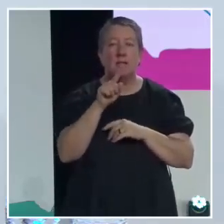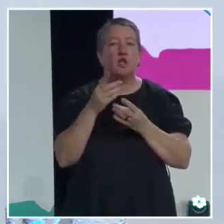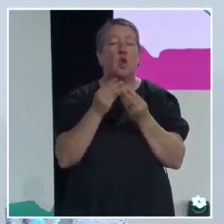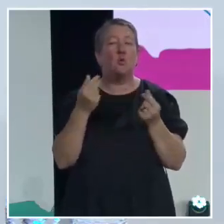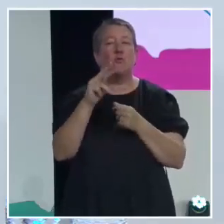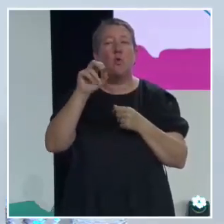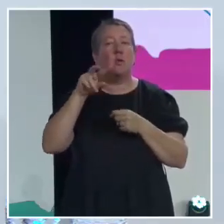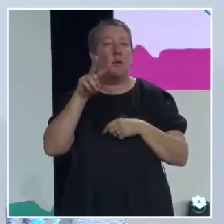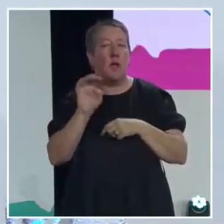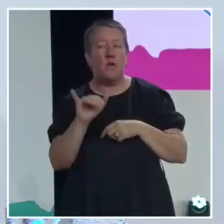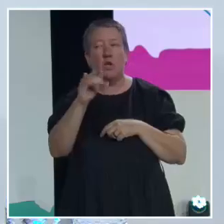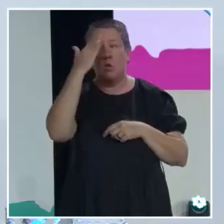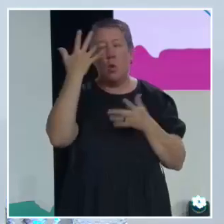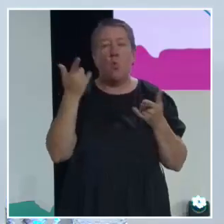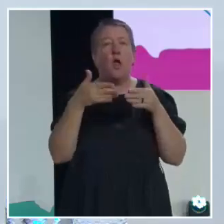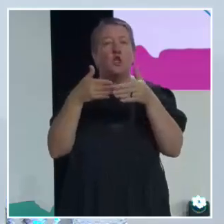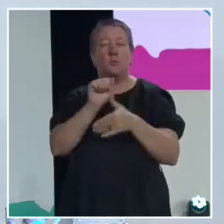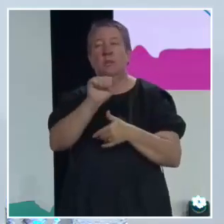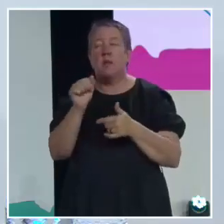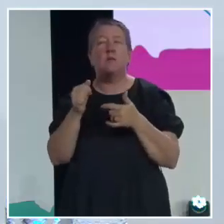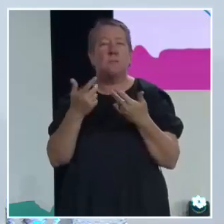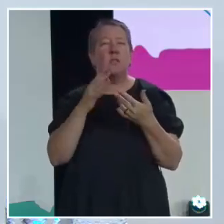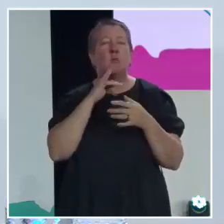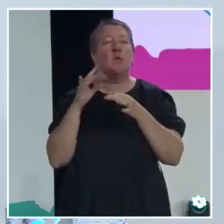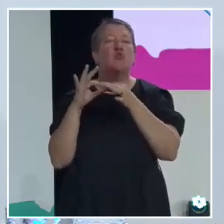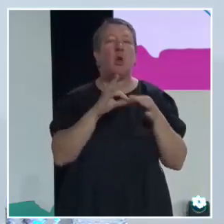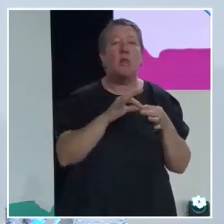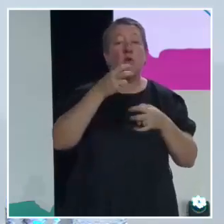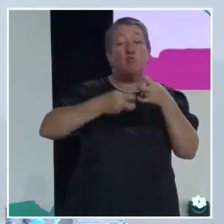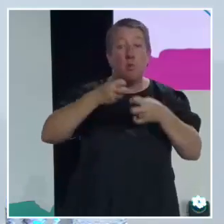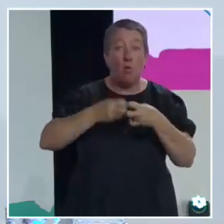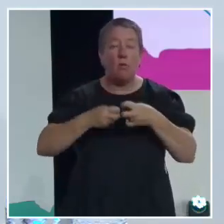wanting to know where the ships were. So asking really relevant problems